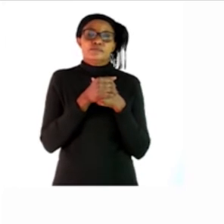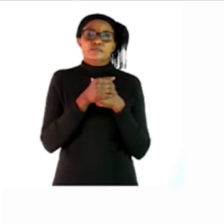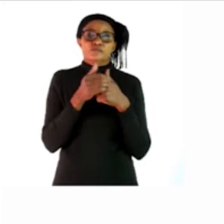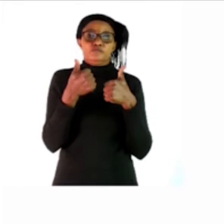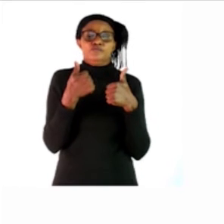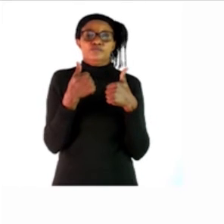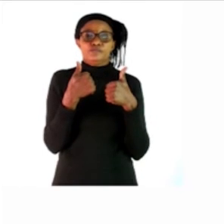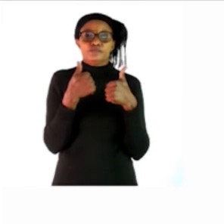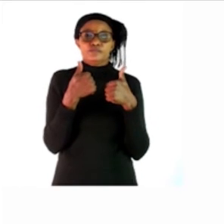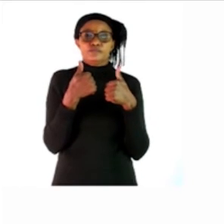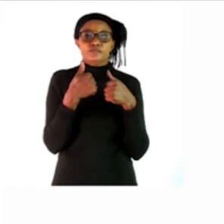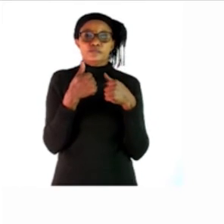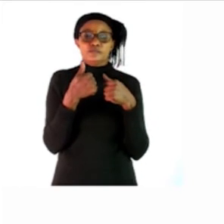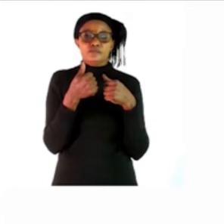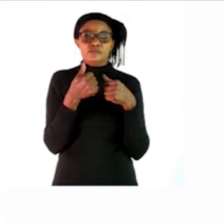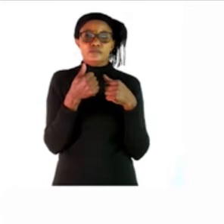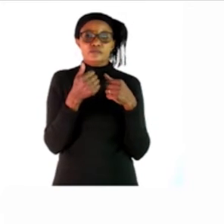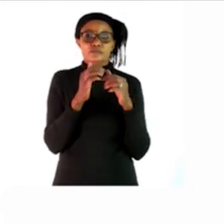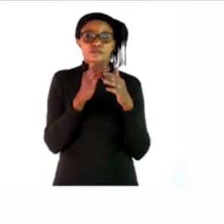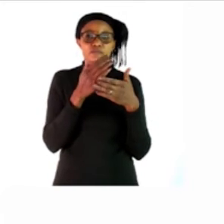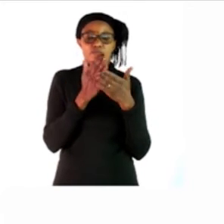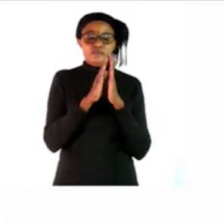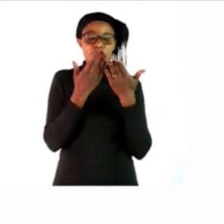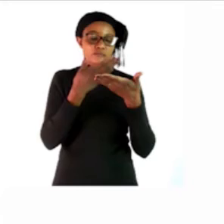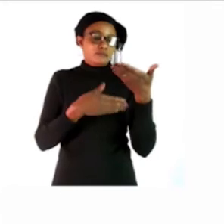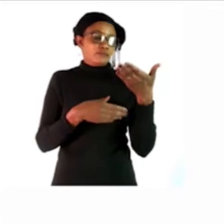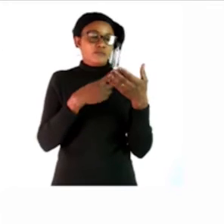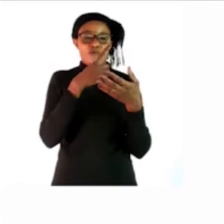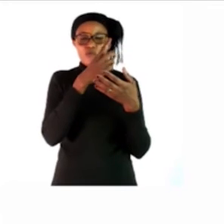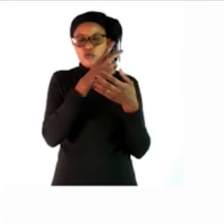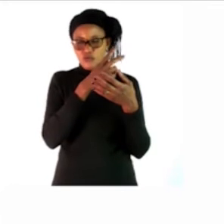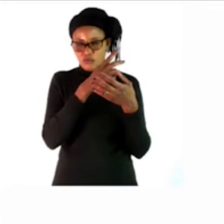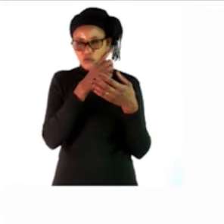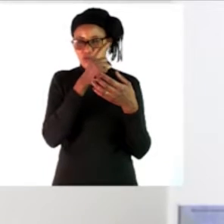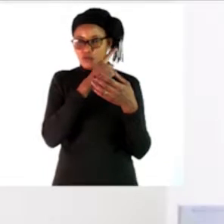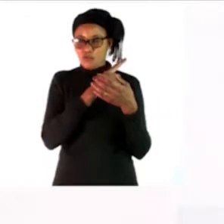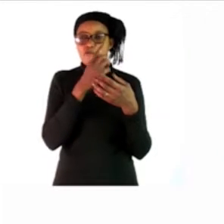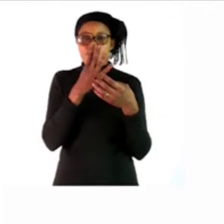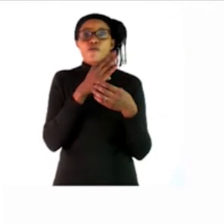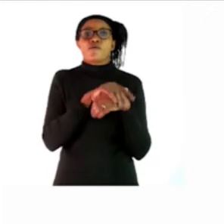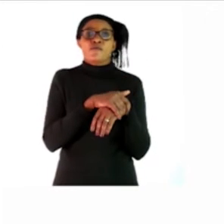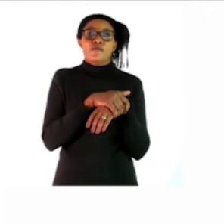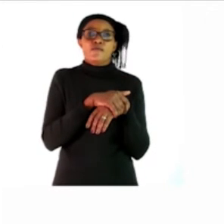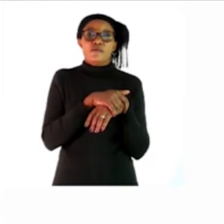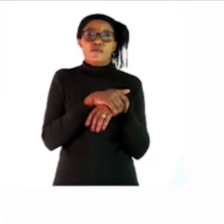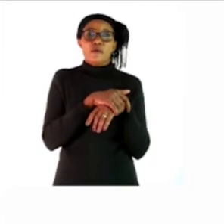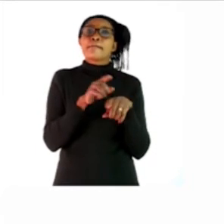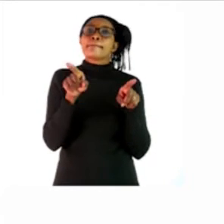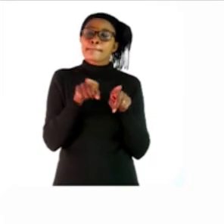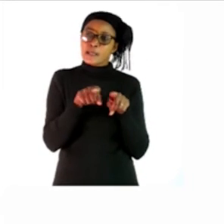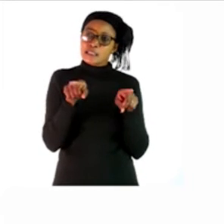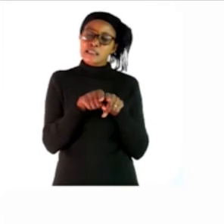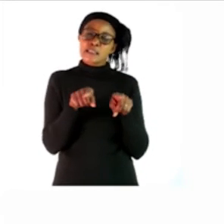Good. Let's turn over to the next page, page 14. And it is the